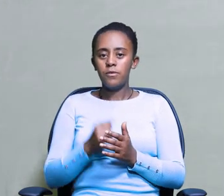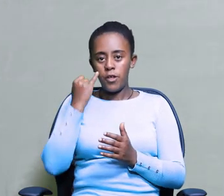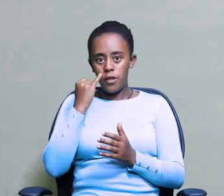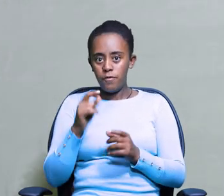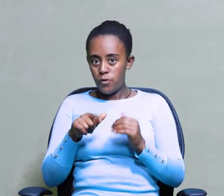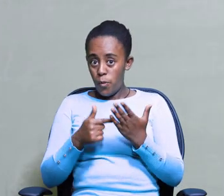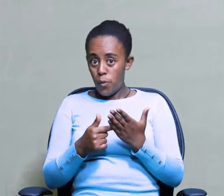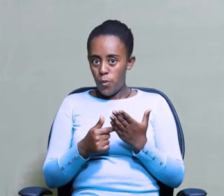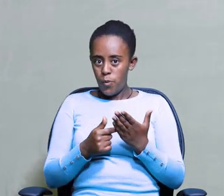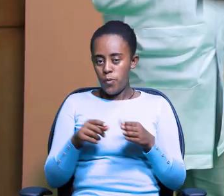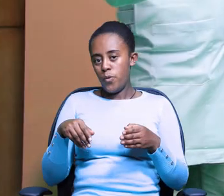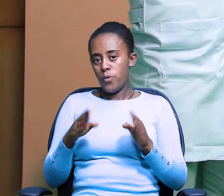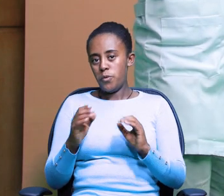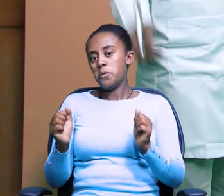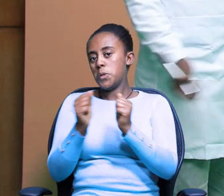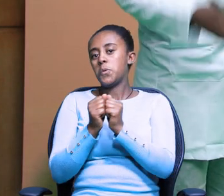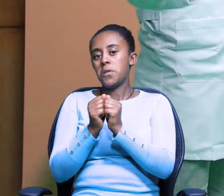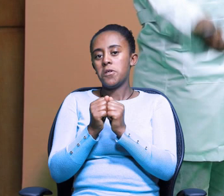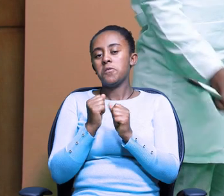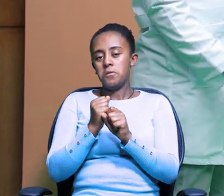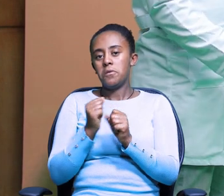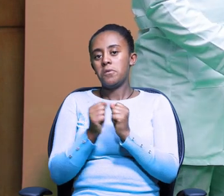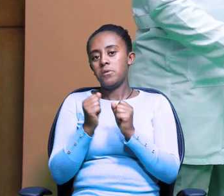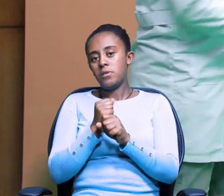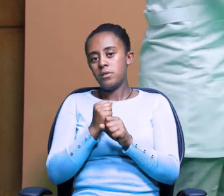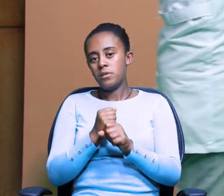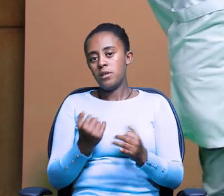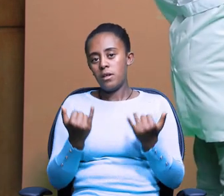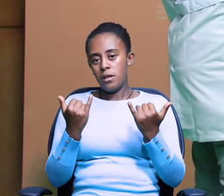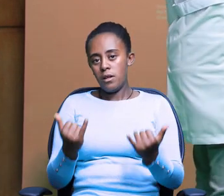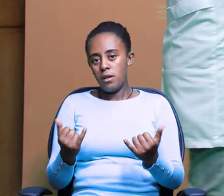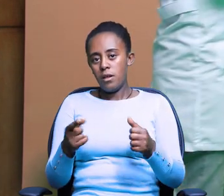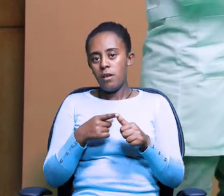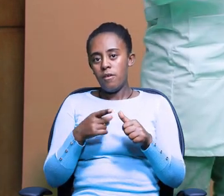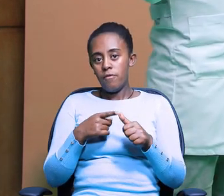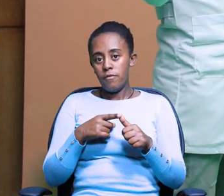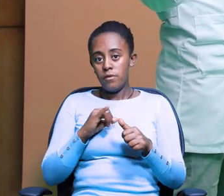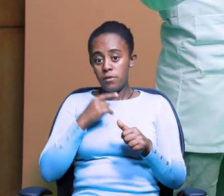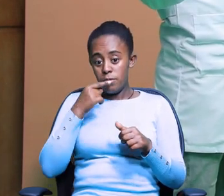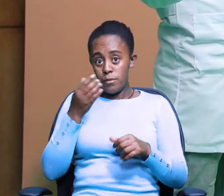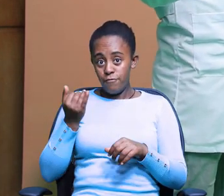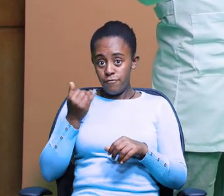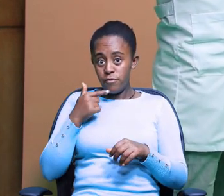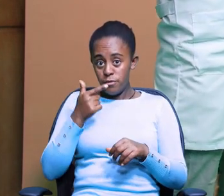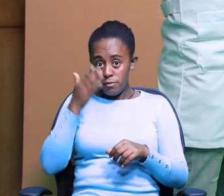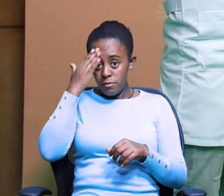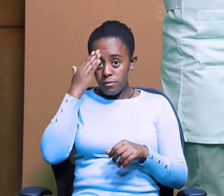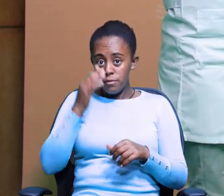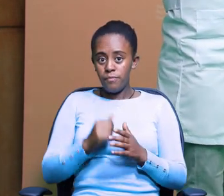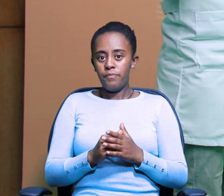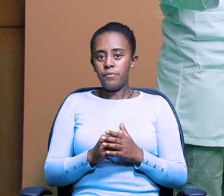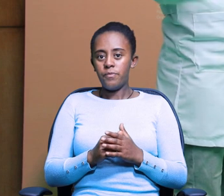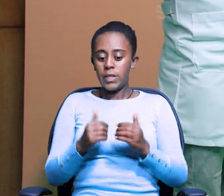so, very good. Let us do this together. Now, first, as I said that, we should have